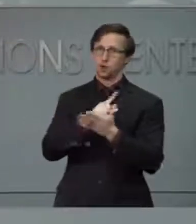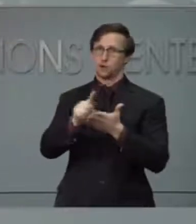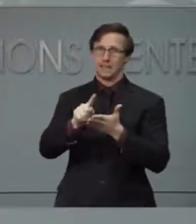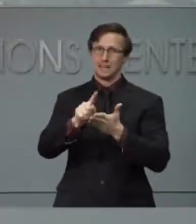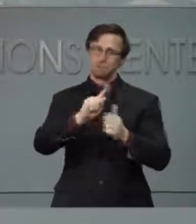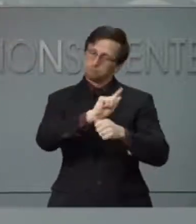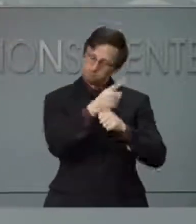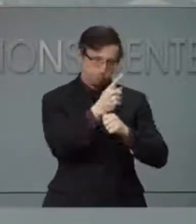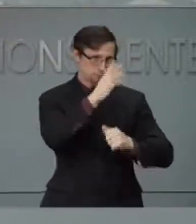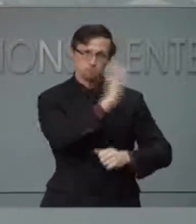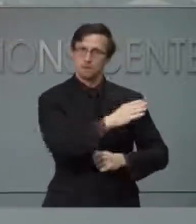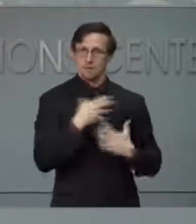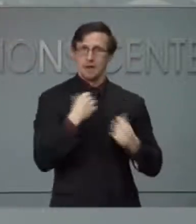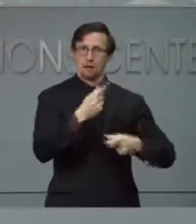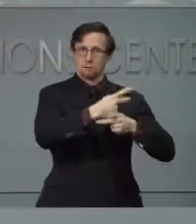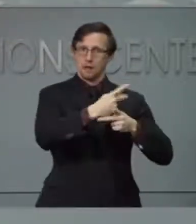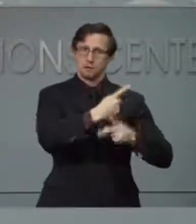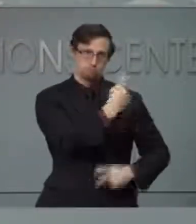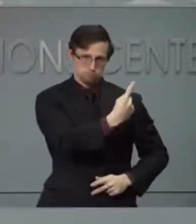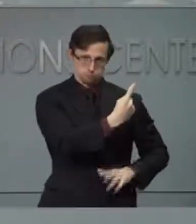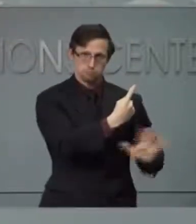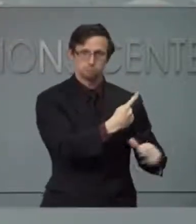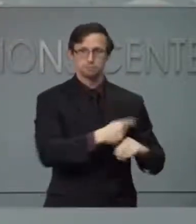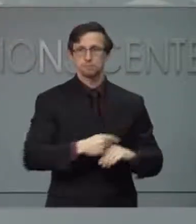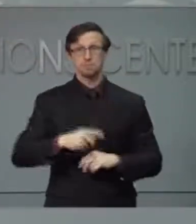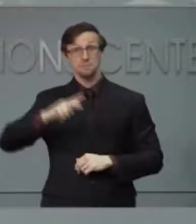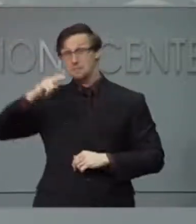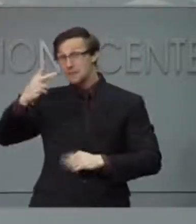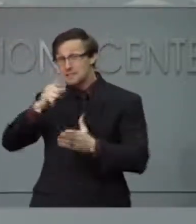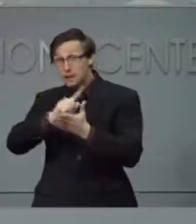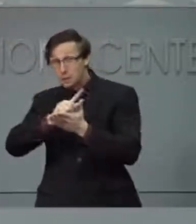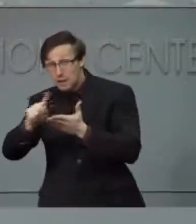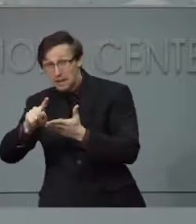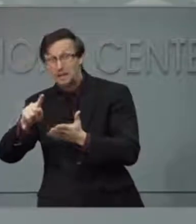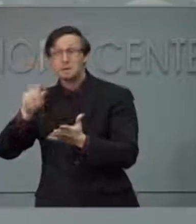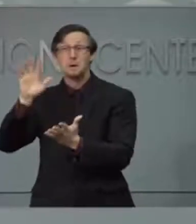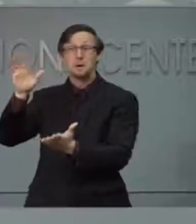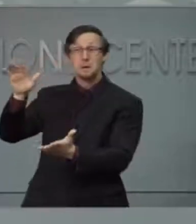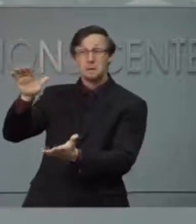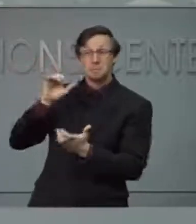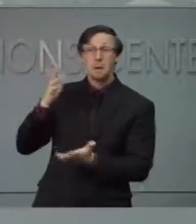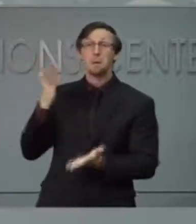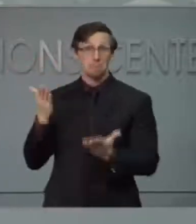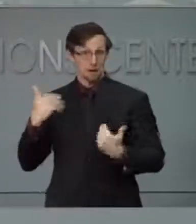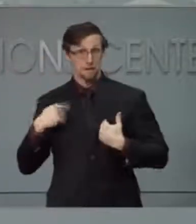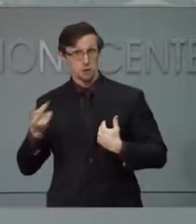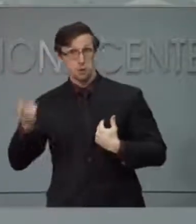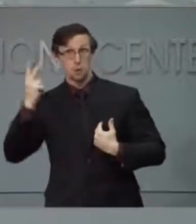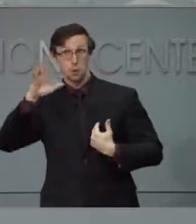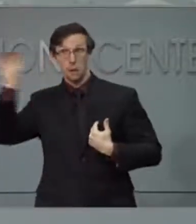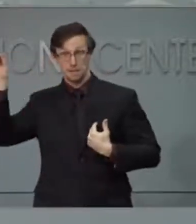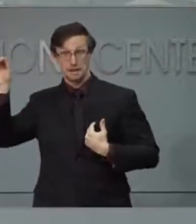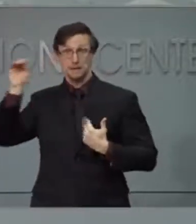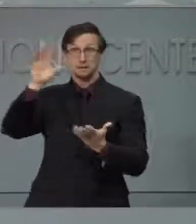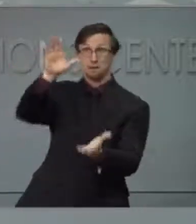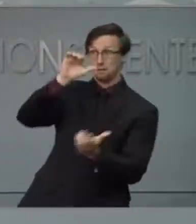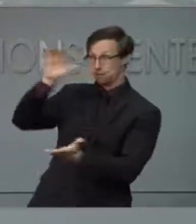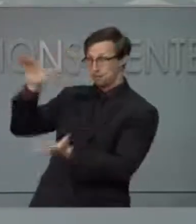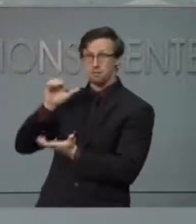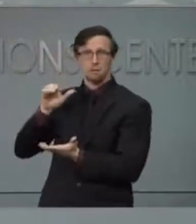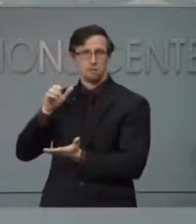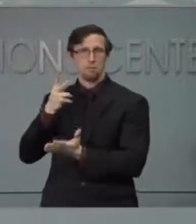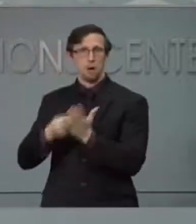healthcare. By the second week, we anticipate we may have vaccine from as many as 2 manufacturers, Moderna and